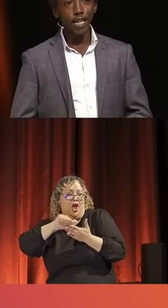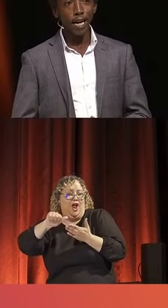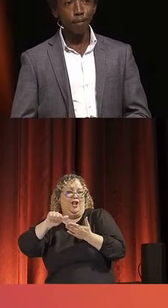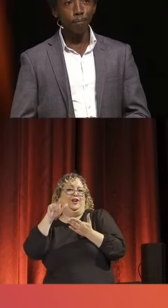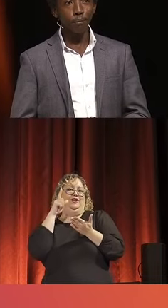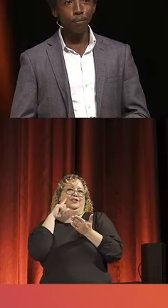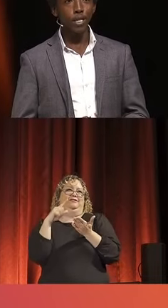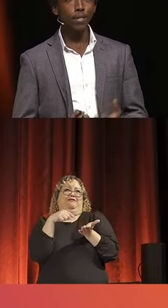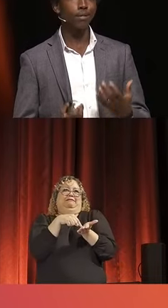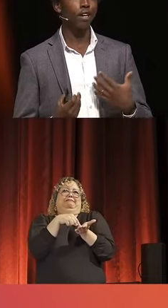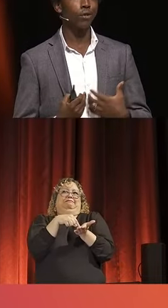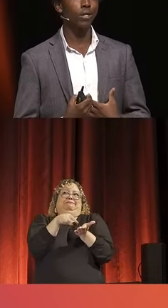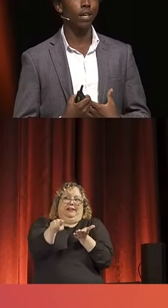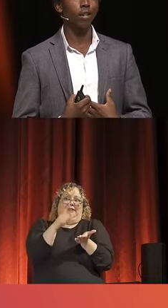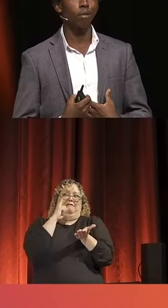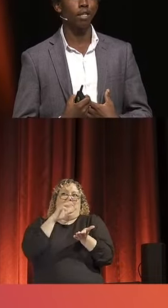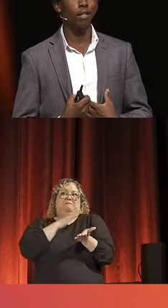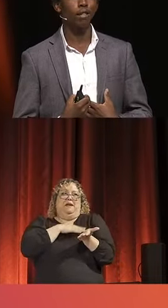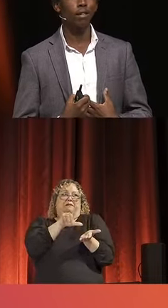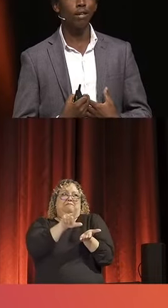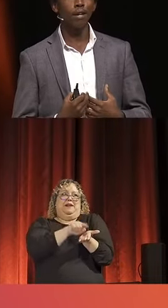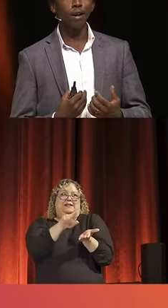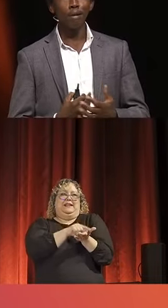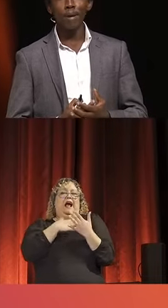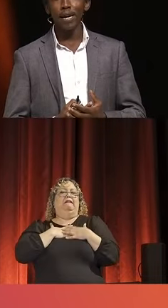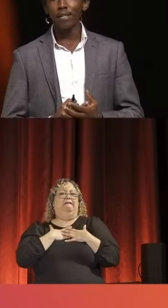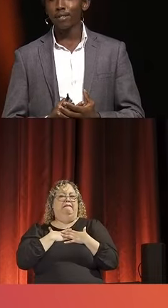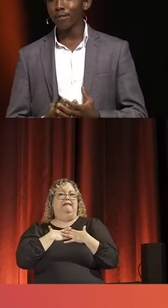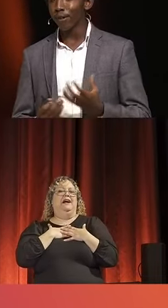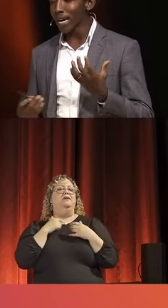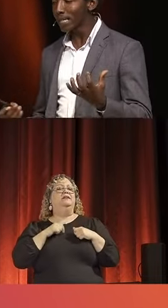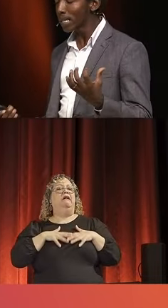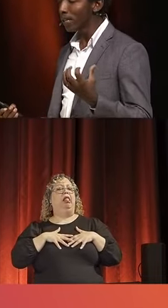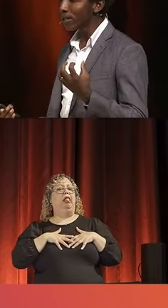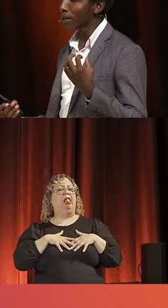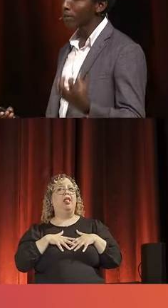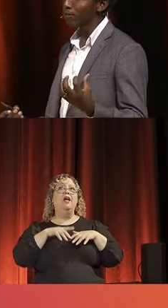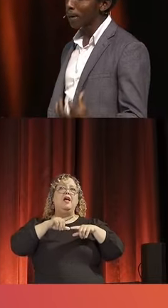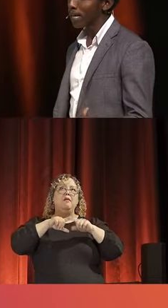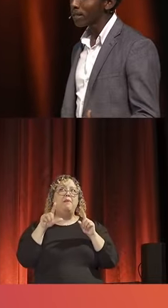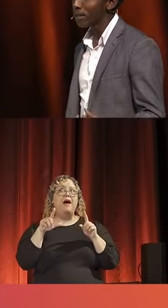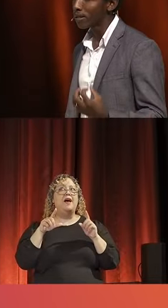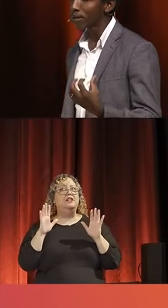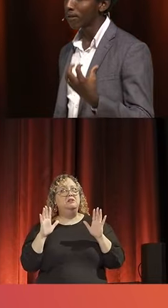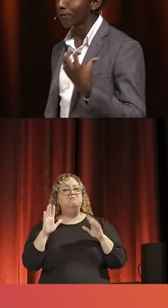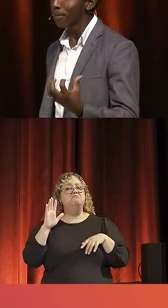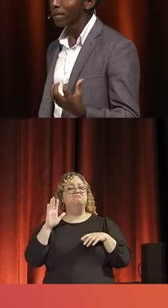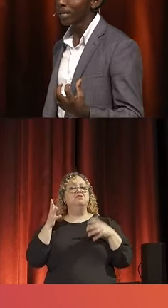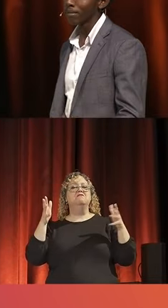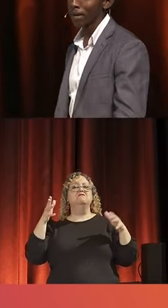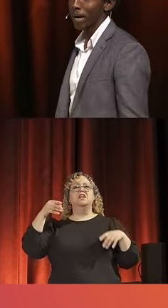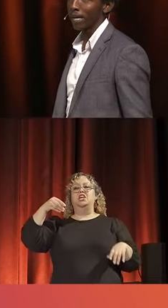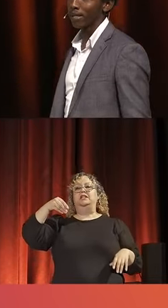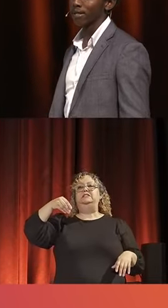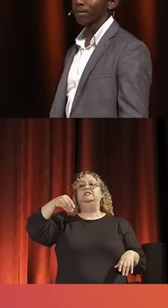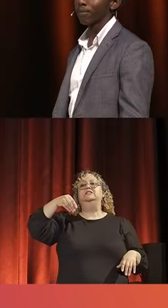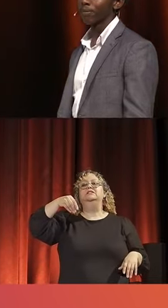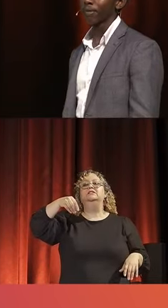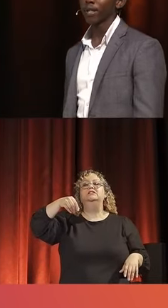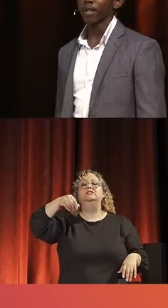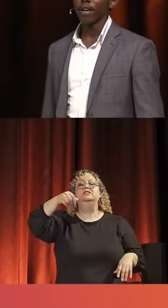At the time, this devastated me, but a seed had been planted firmly in my